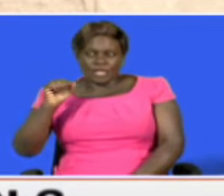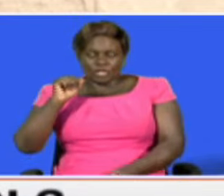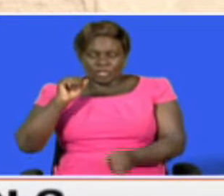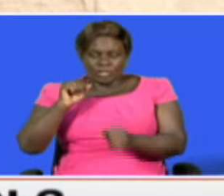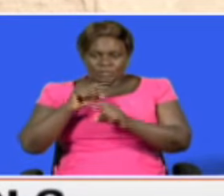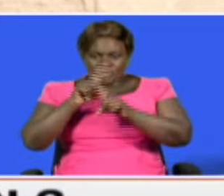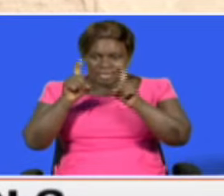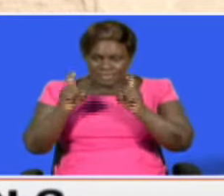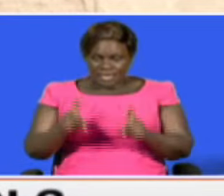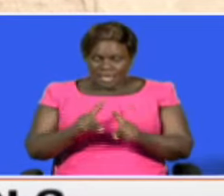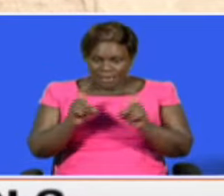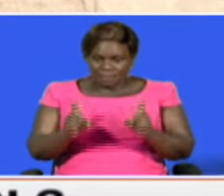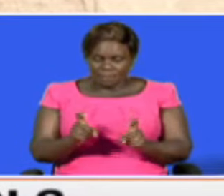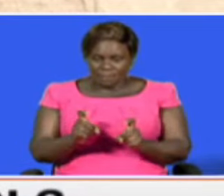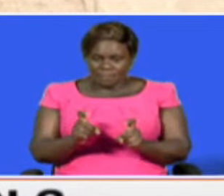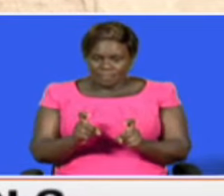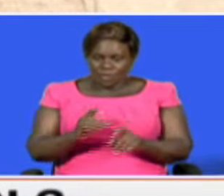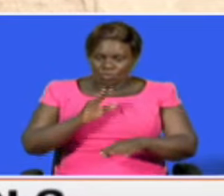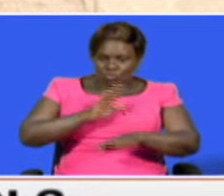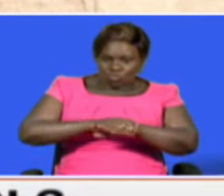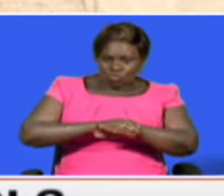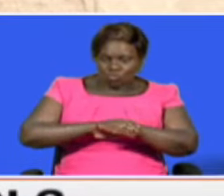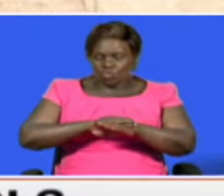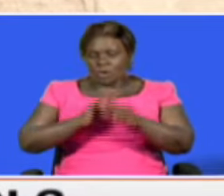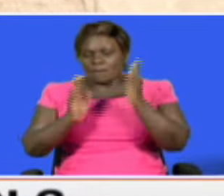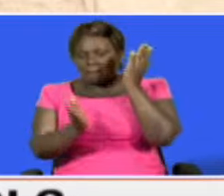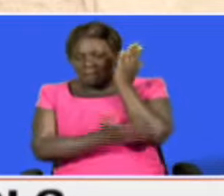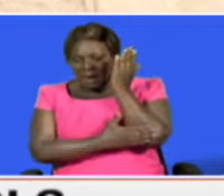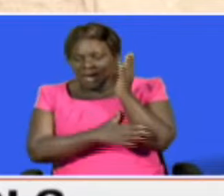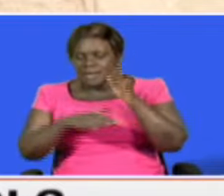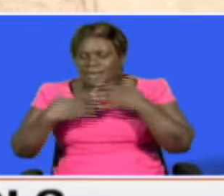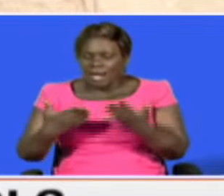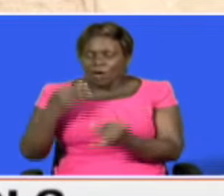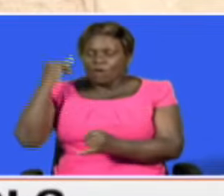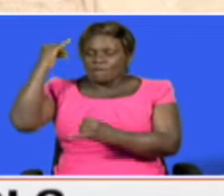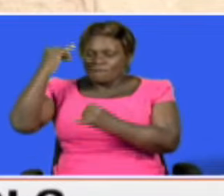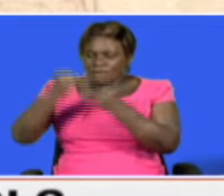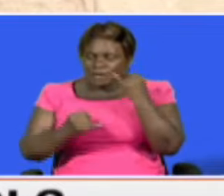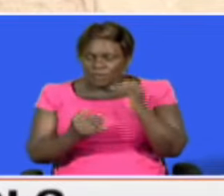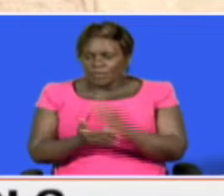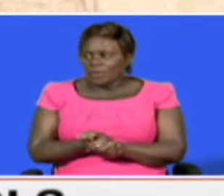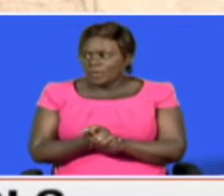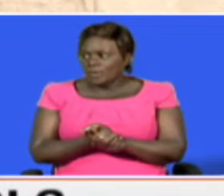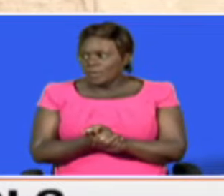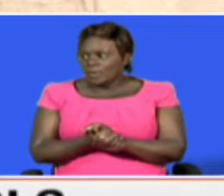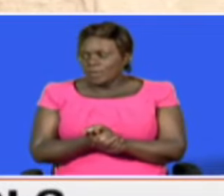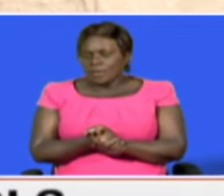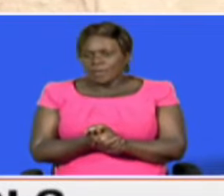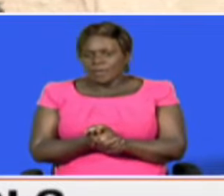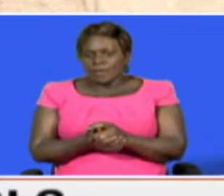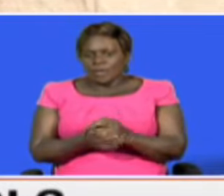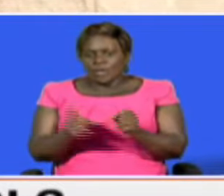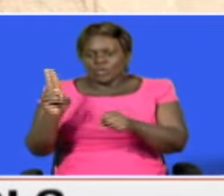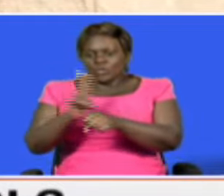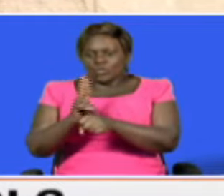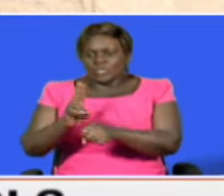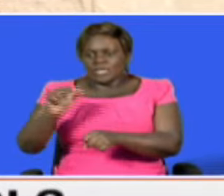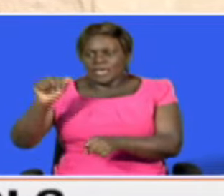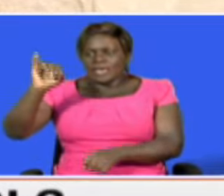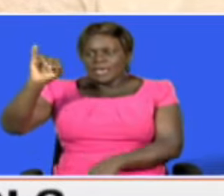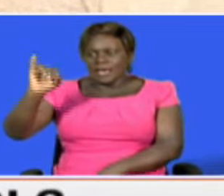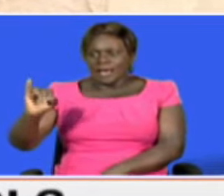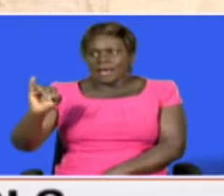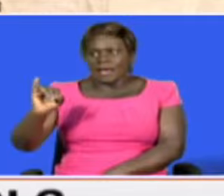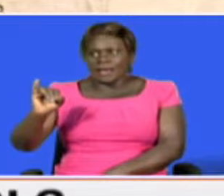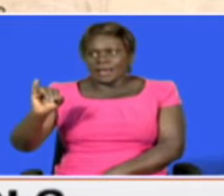assignments? What are the pros and cons? And the last one, application of artificial intelligence